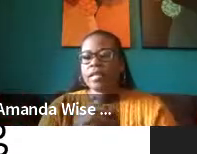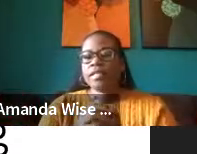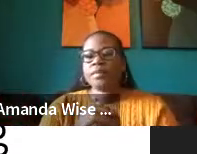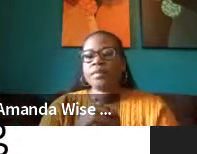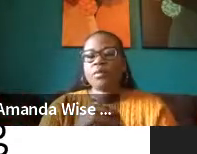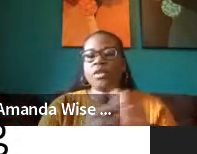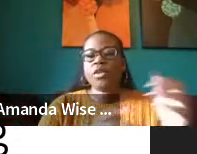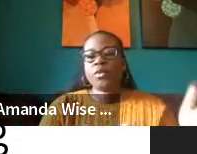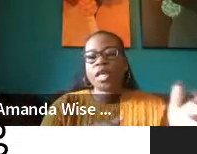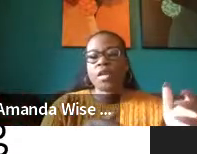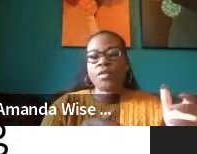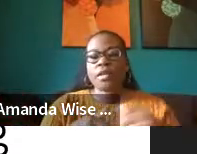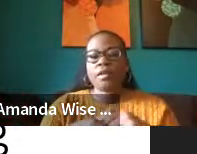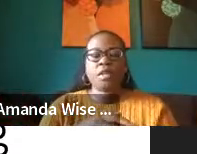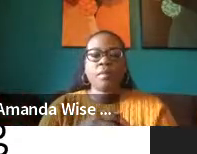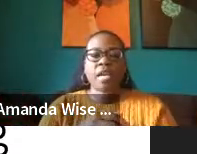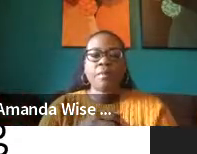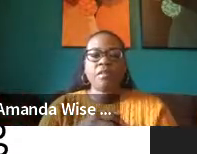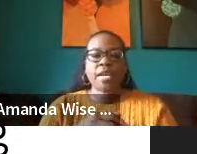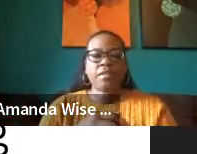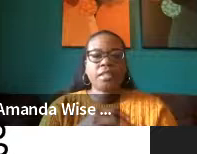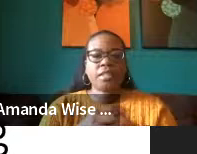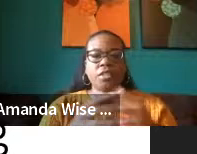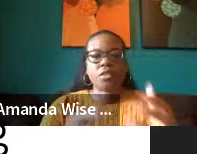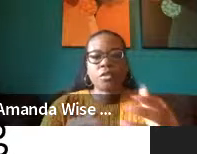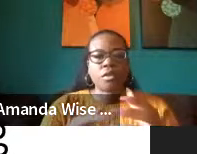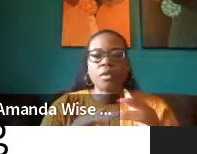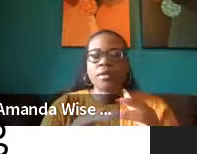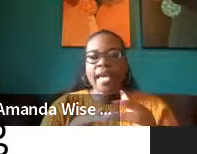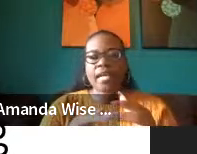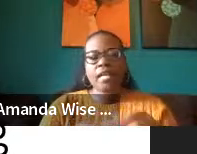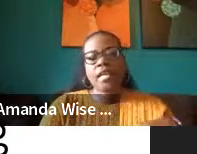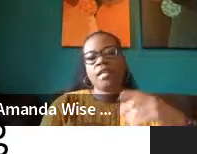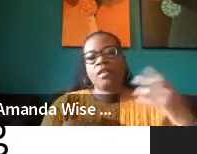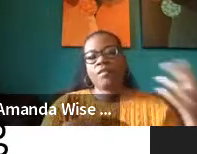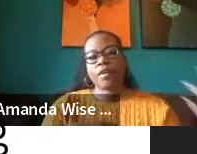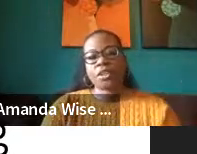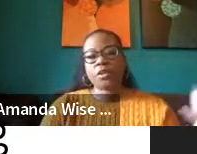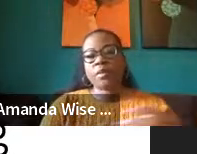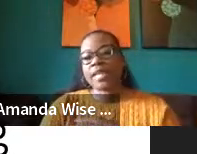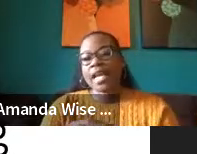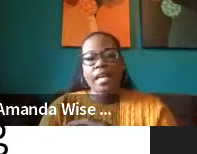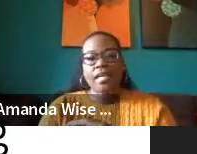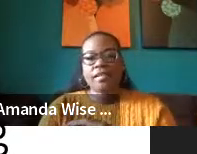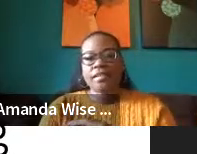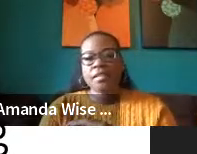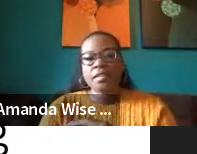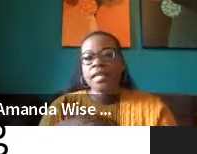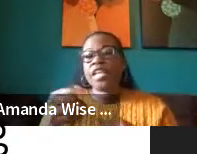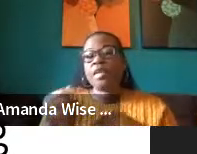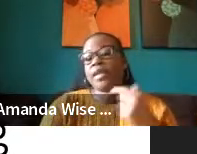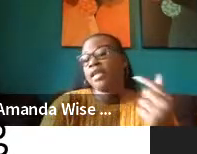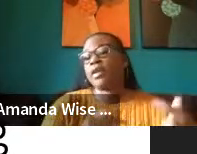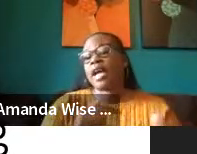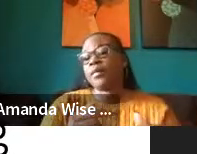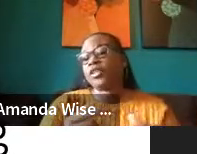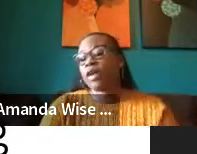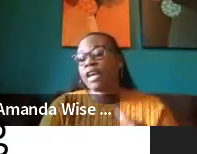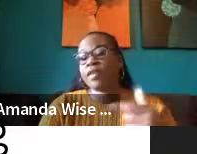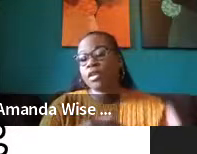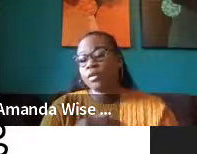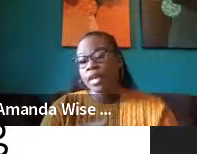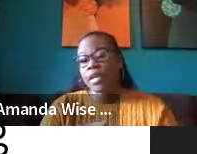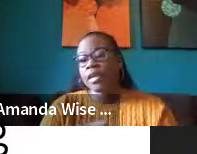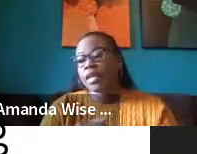lot. Sometimes when you use other domain providers, such as GoDaddy, the first year will be 99 cents. And depending on how